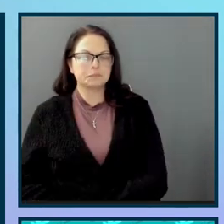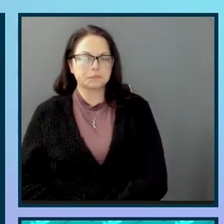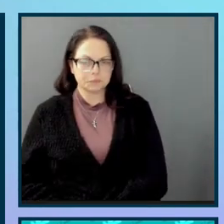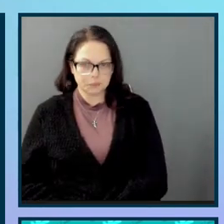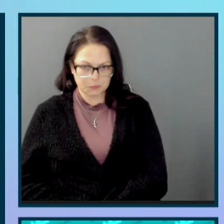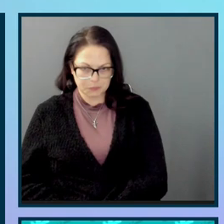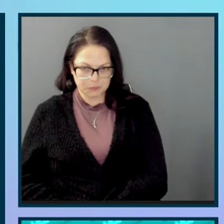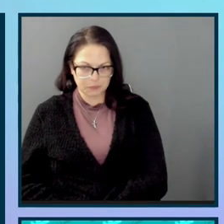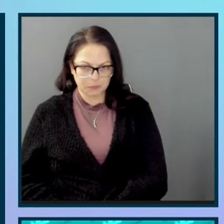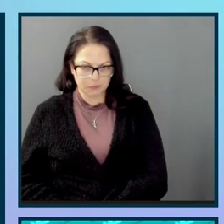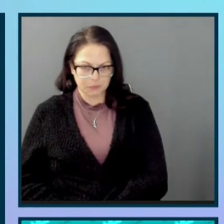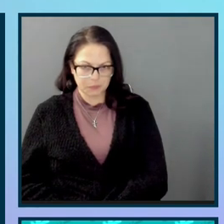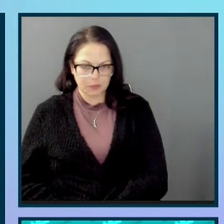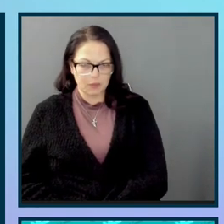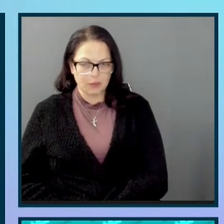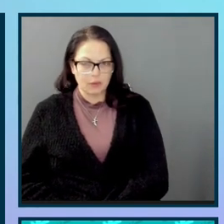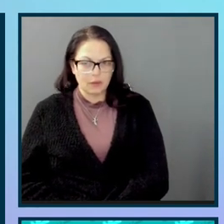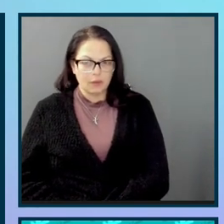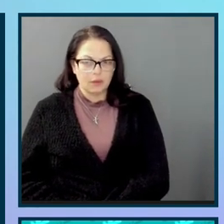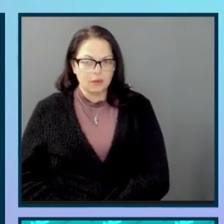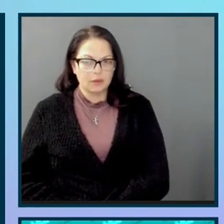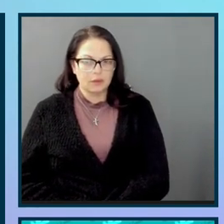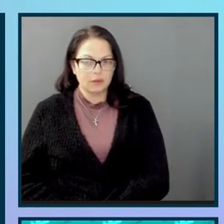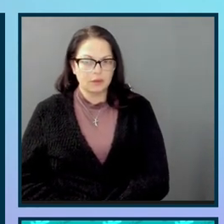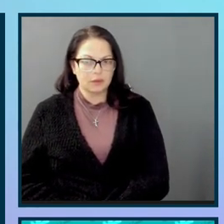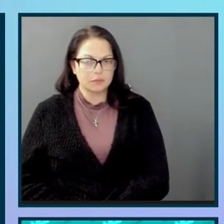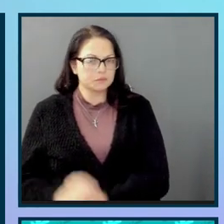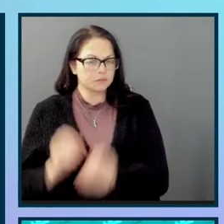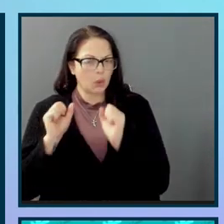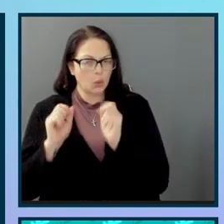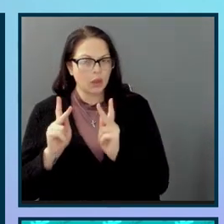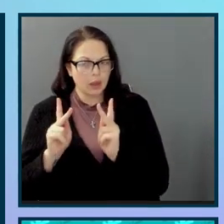Okay, so it looks like it's about to go off. Well, maybe